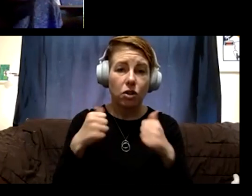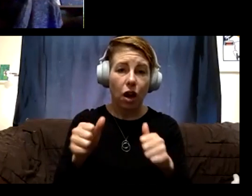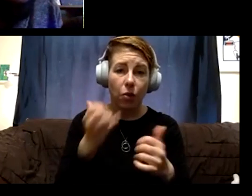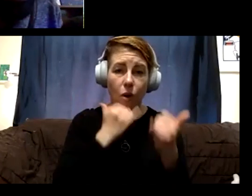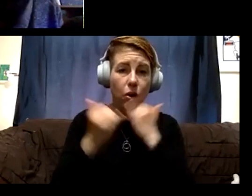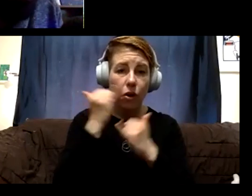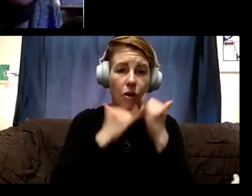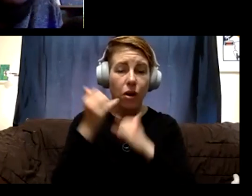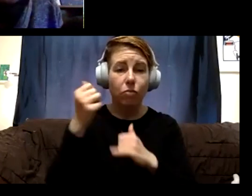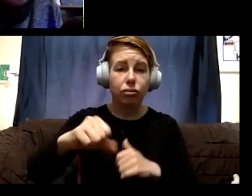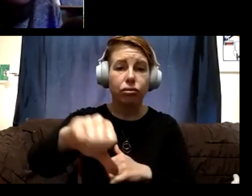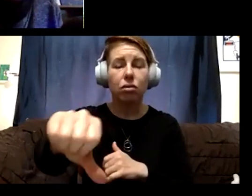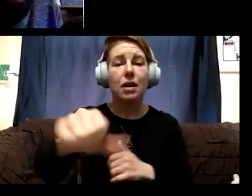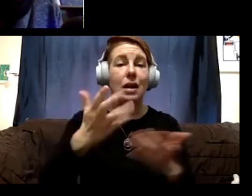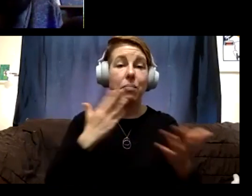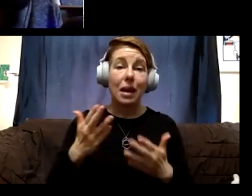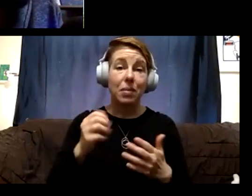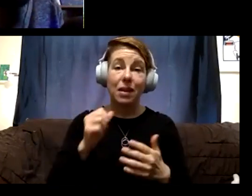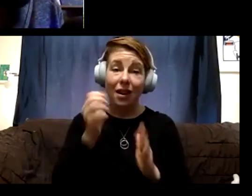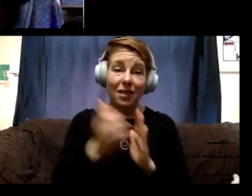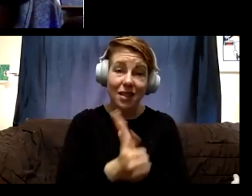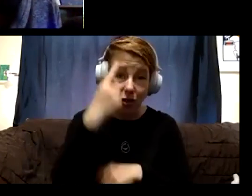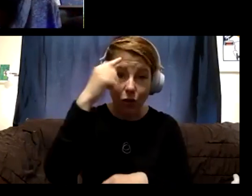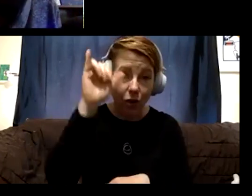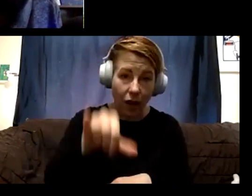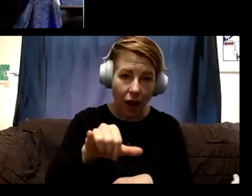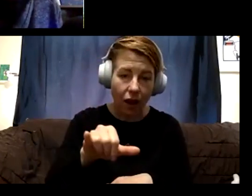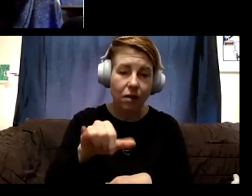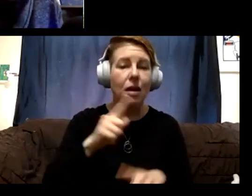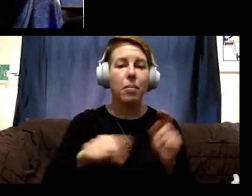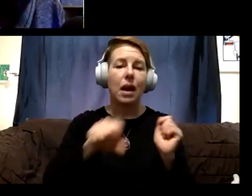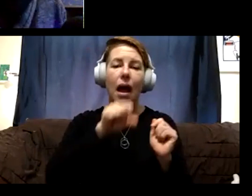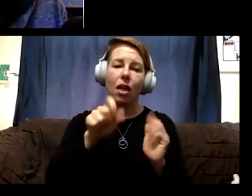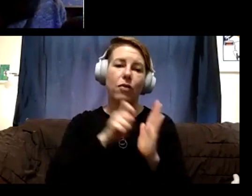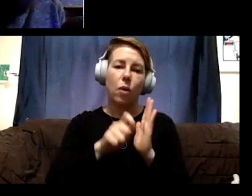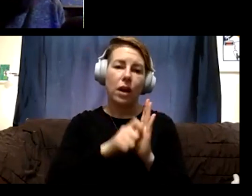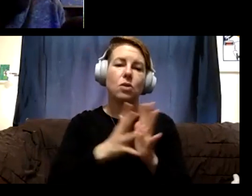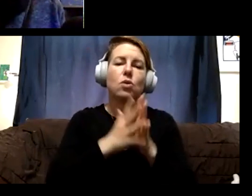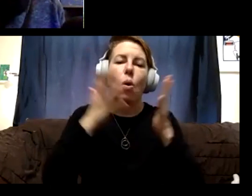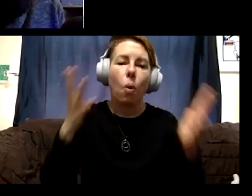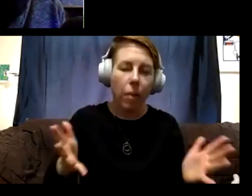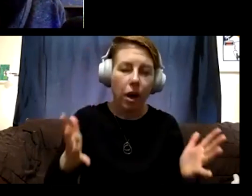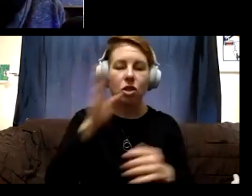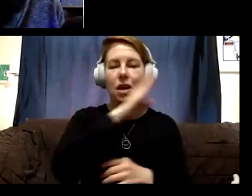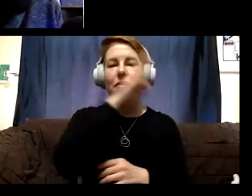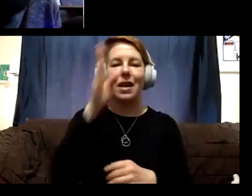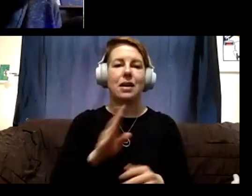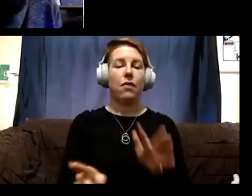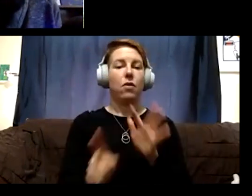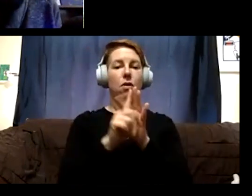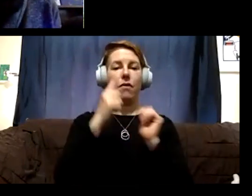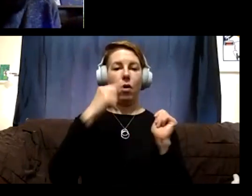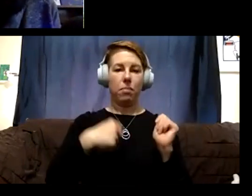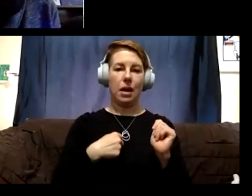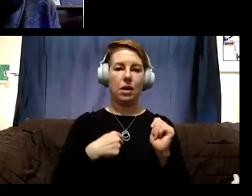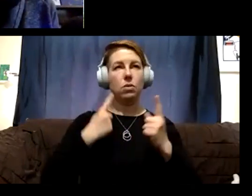just ain't got, like, maybe that's just not it for you, right? But I just loved writing so much that it never even occurred to me to